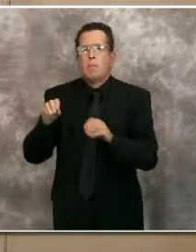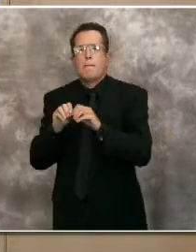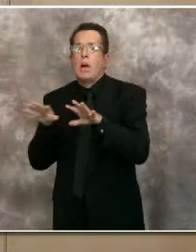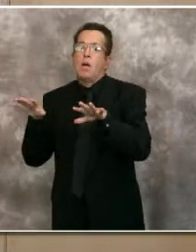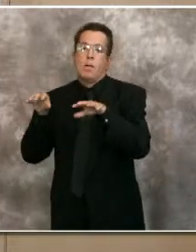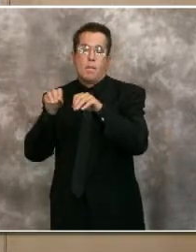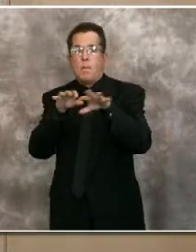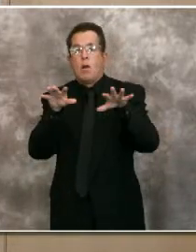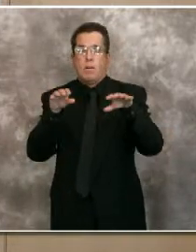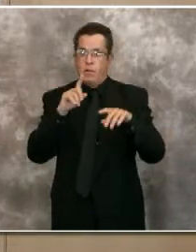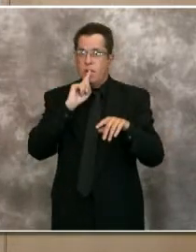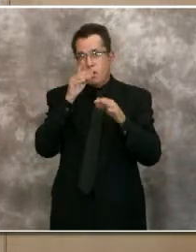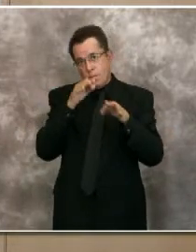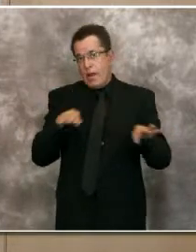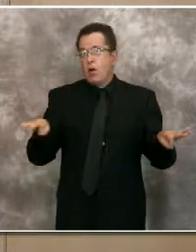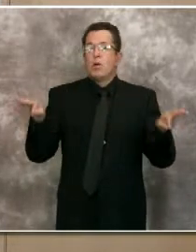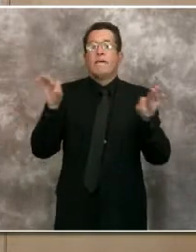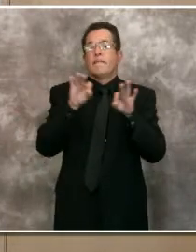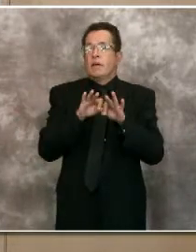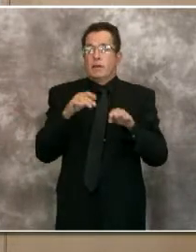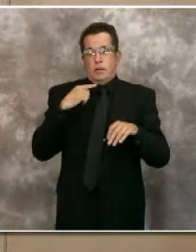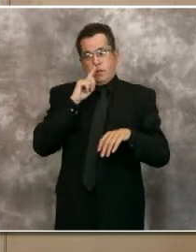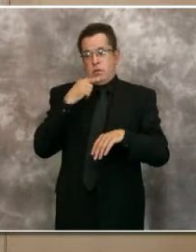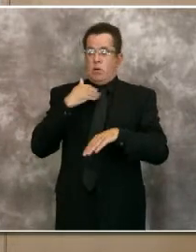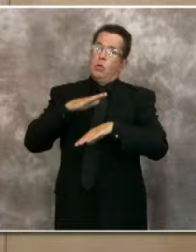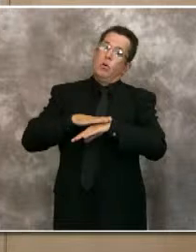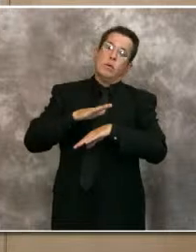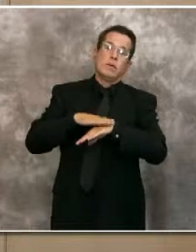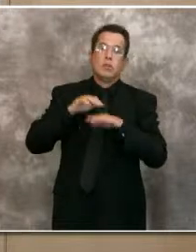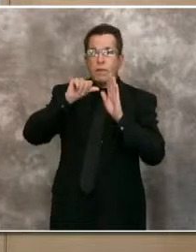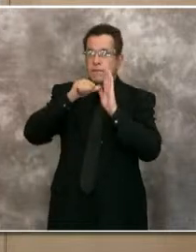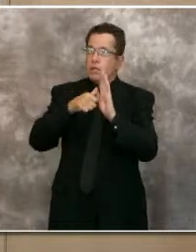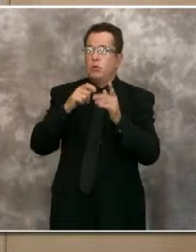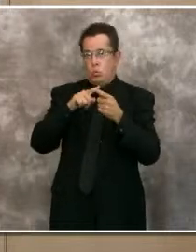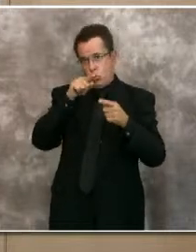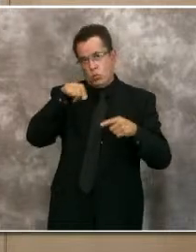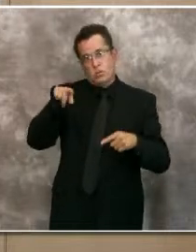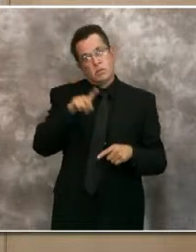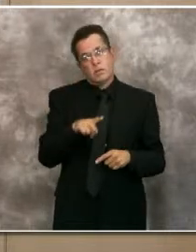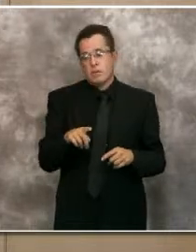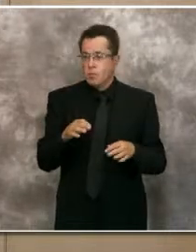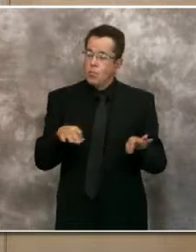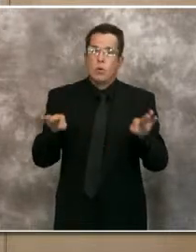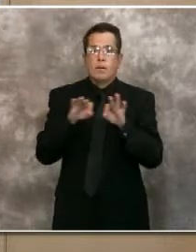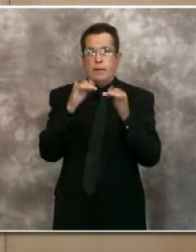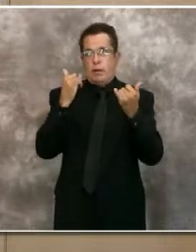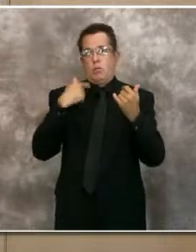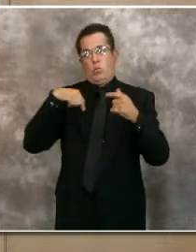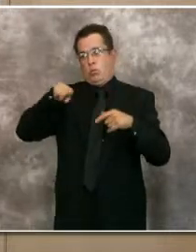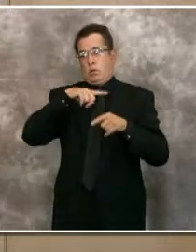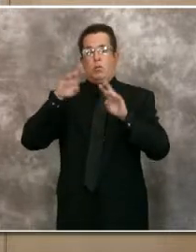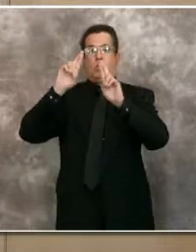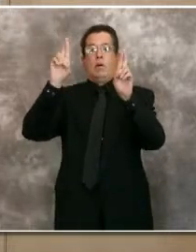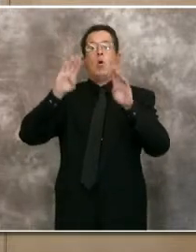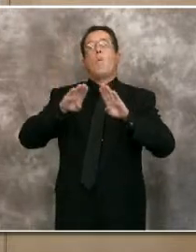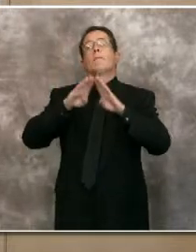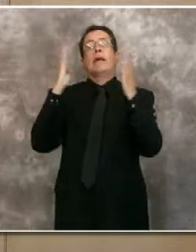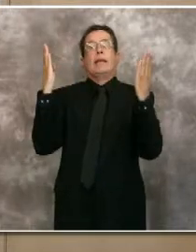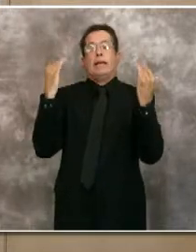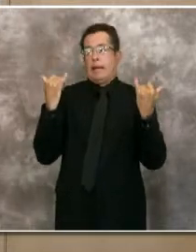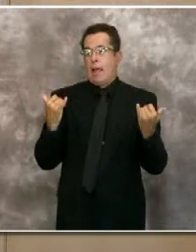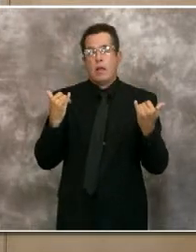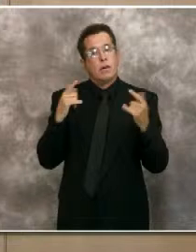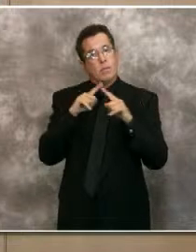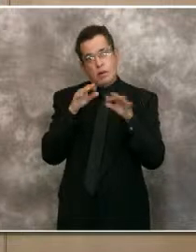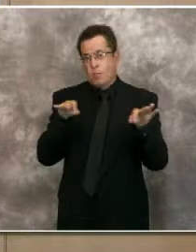it is very imperative, again, and I cannot stress it enough, that as we are reopening, it is really important